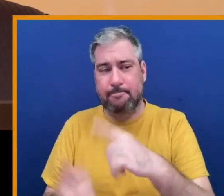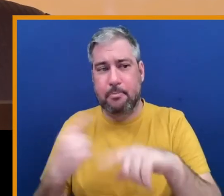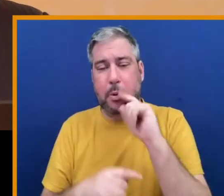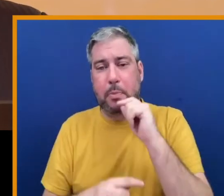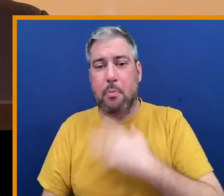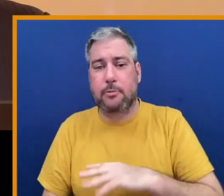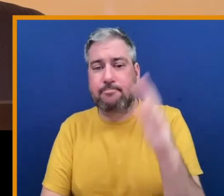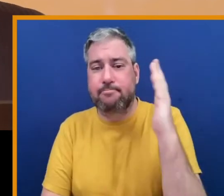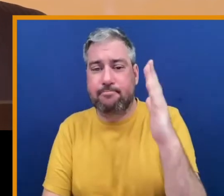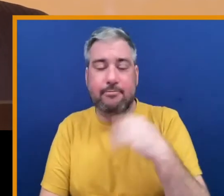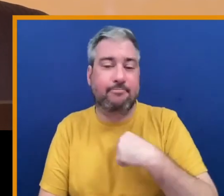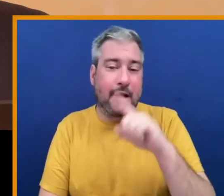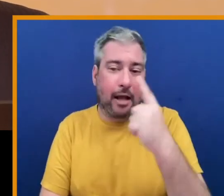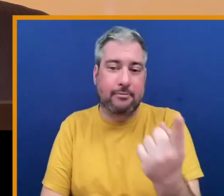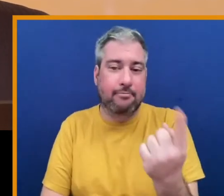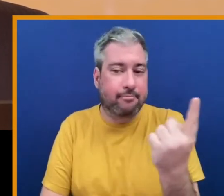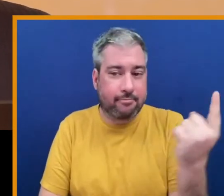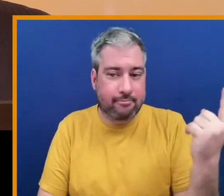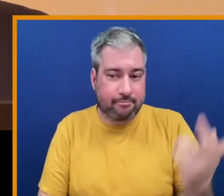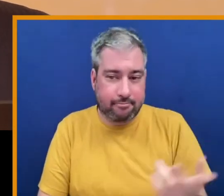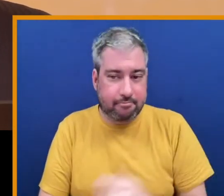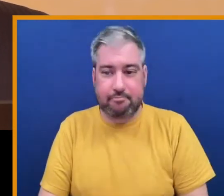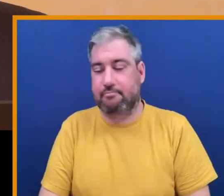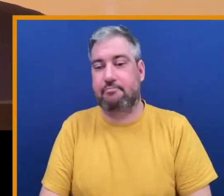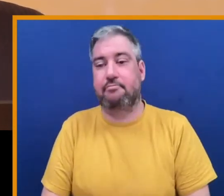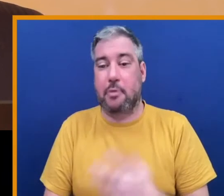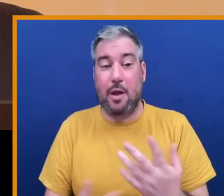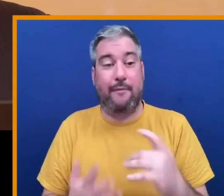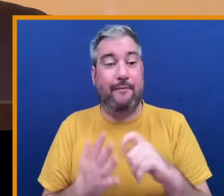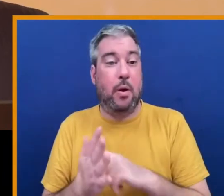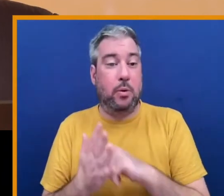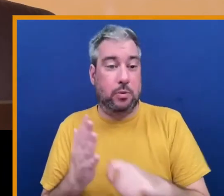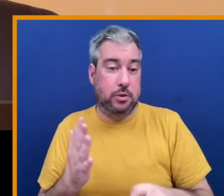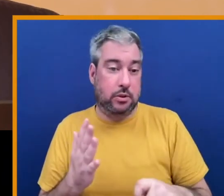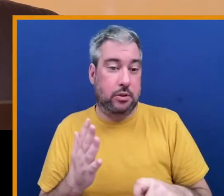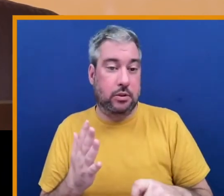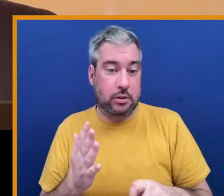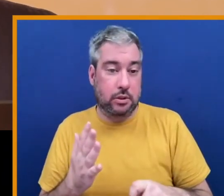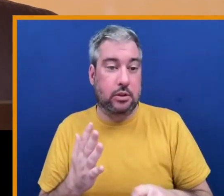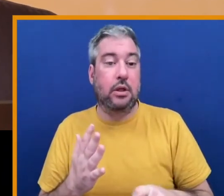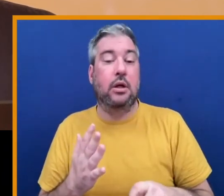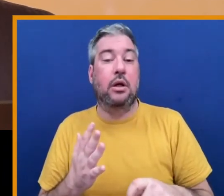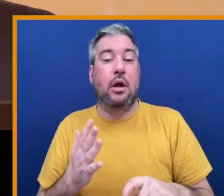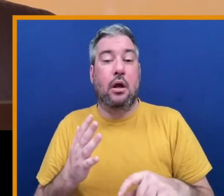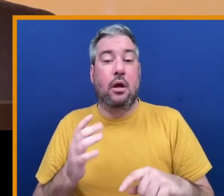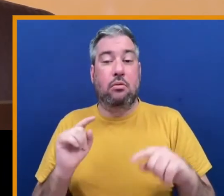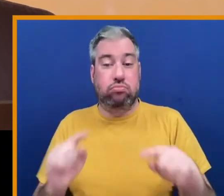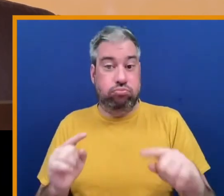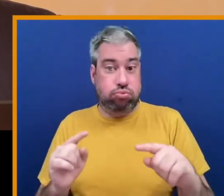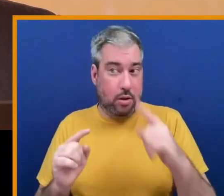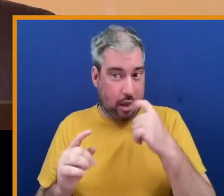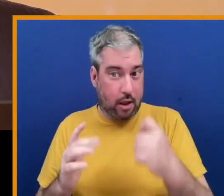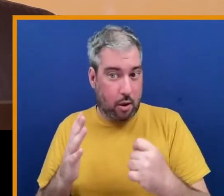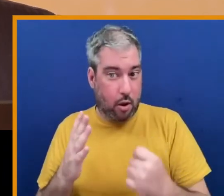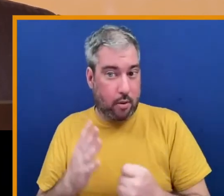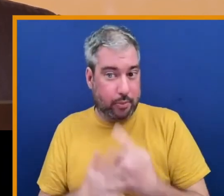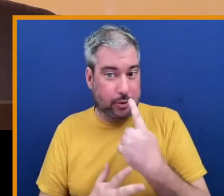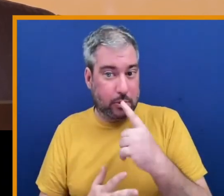I see, though you will now have the opportunity of moving in to vote virtually in your polling